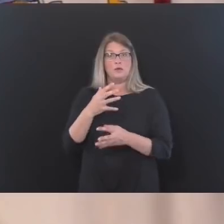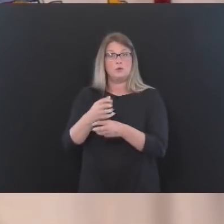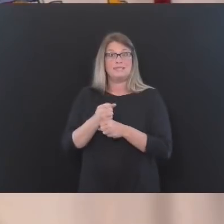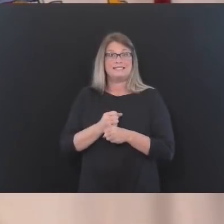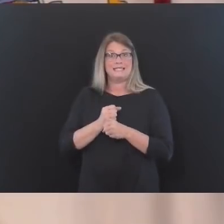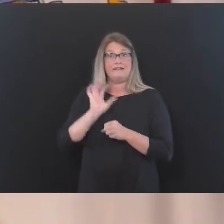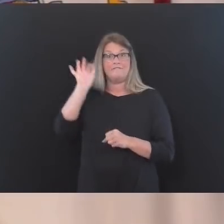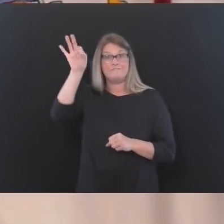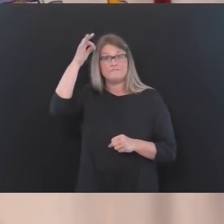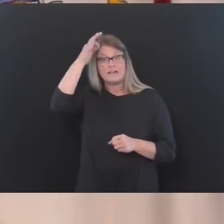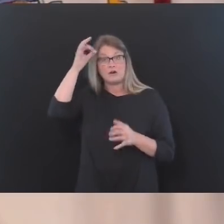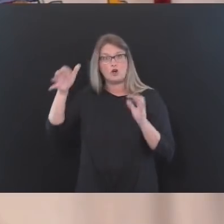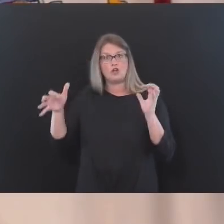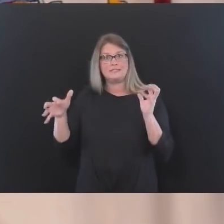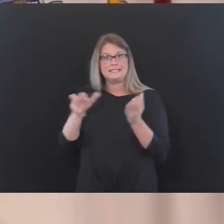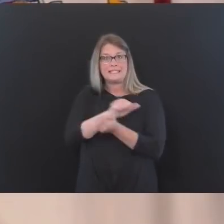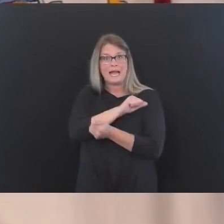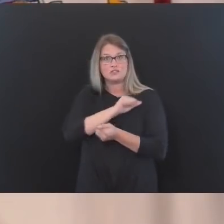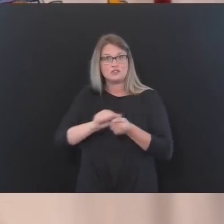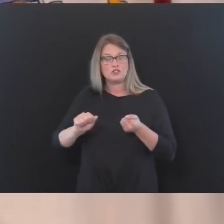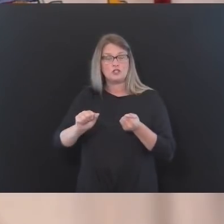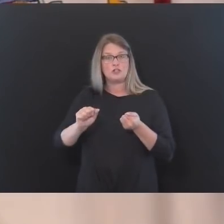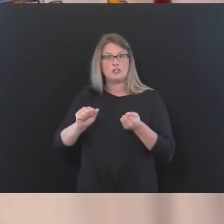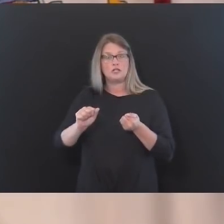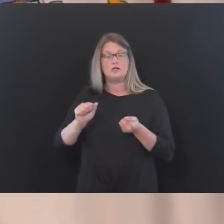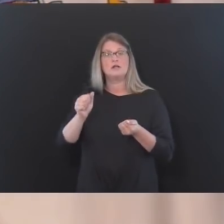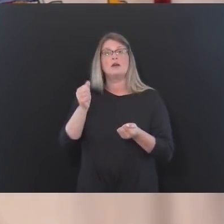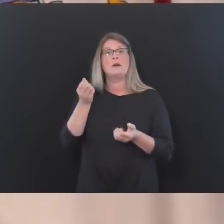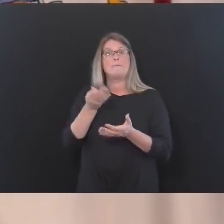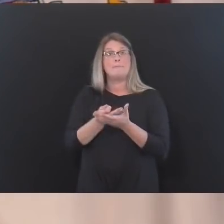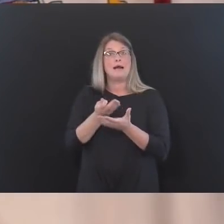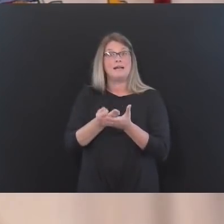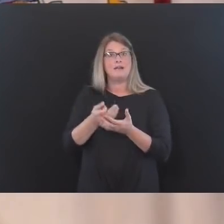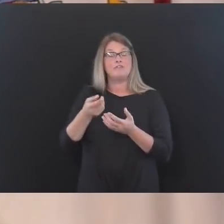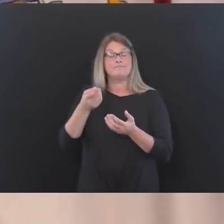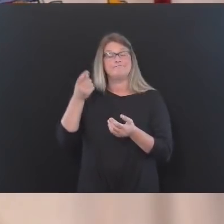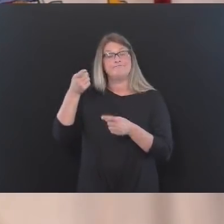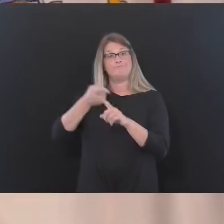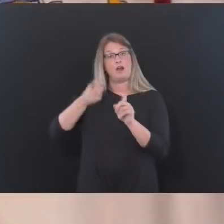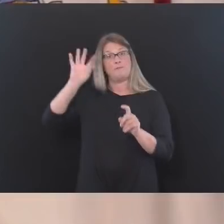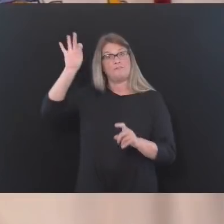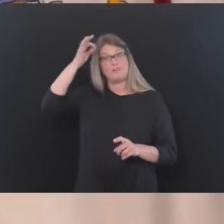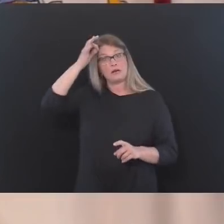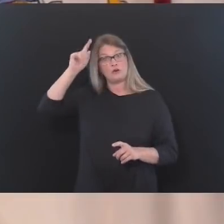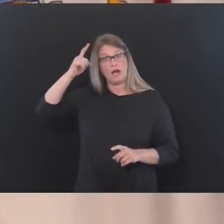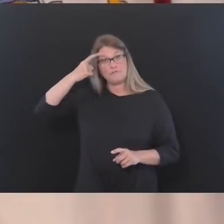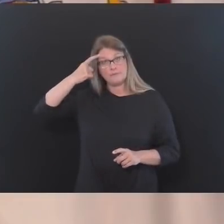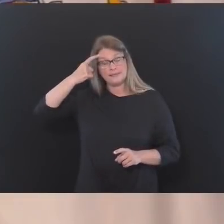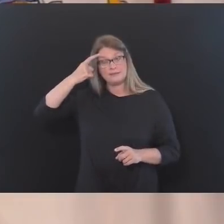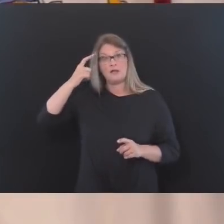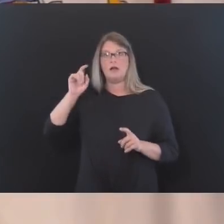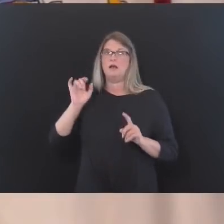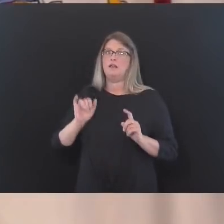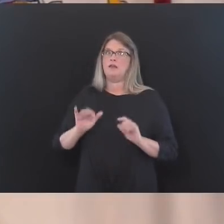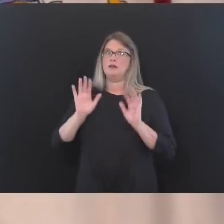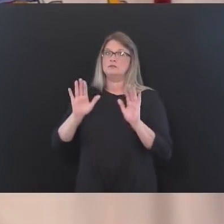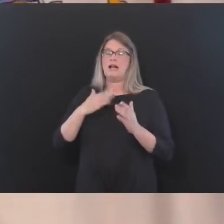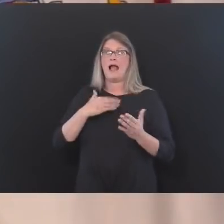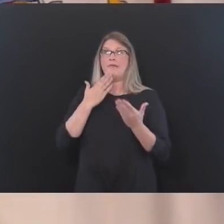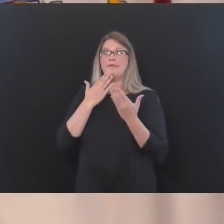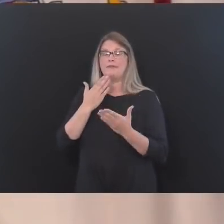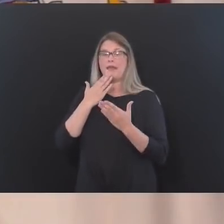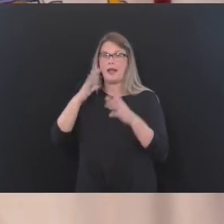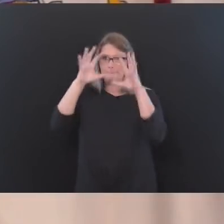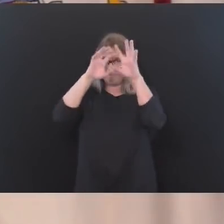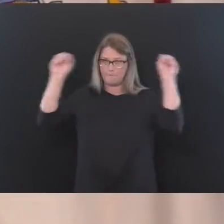disaster declaration from the federal government, which was a really good thing. And I thank President Trump and his